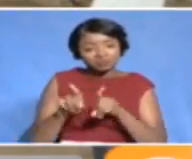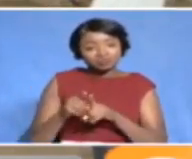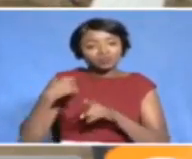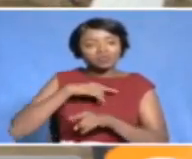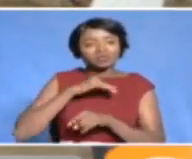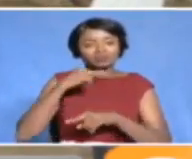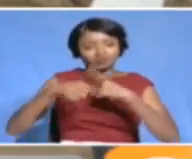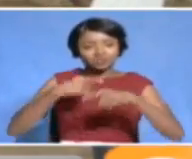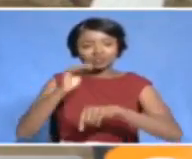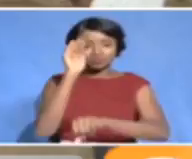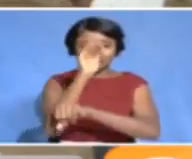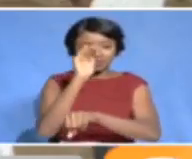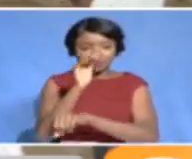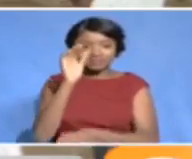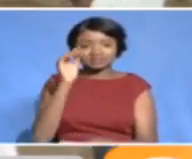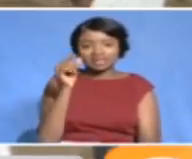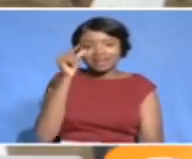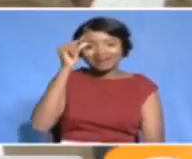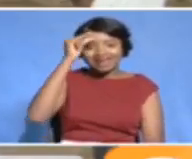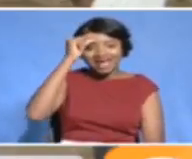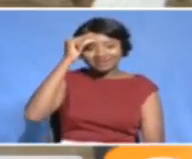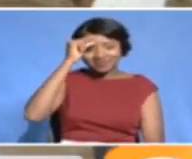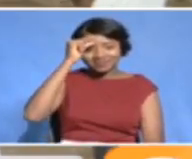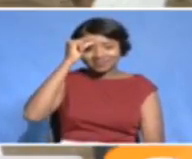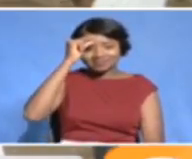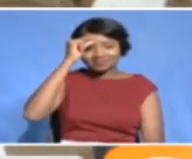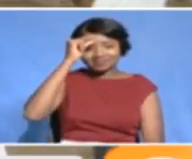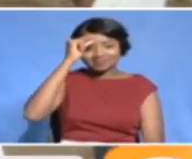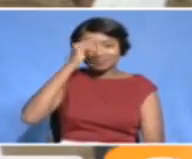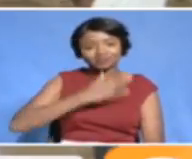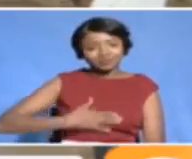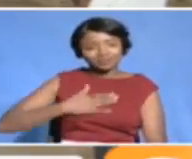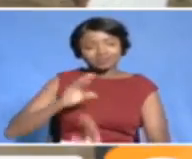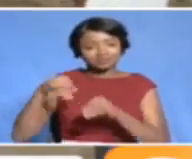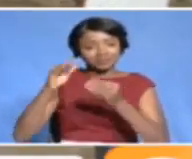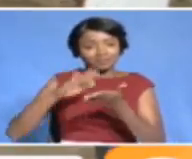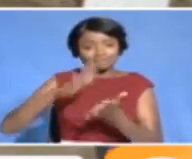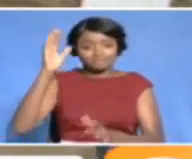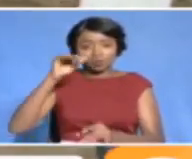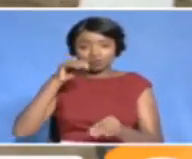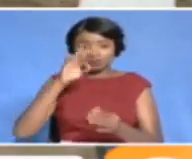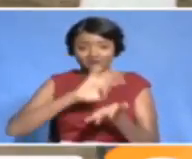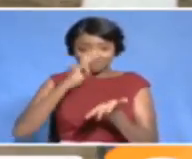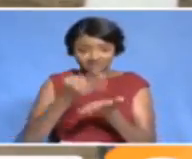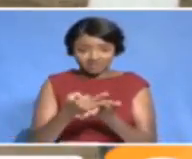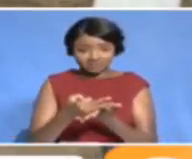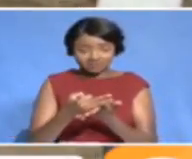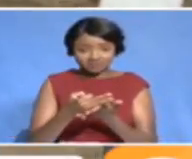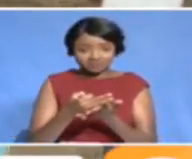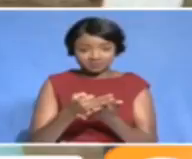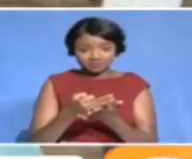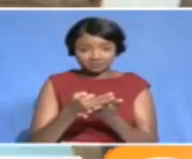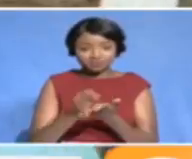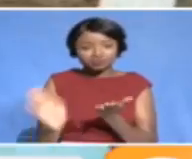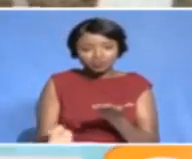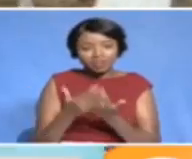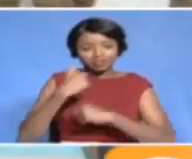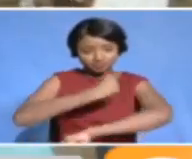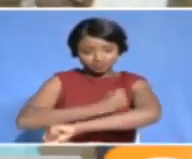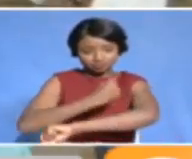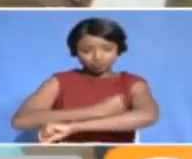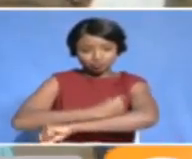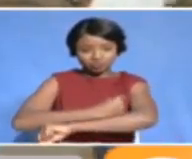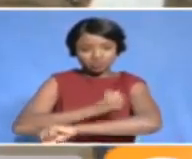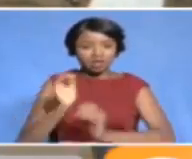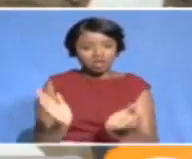request the government to continue putting in more funds so that the schools can